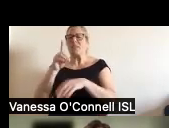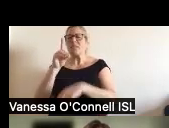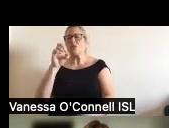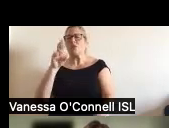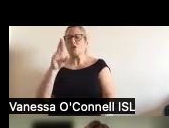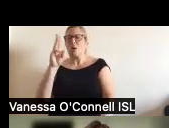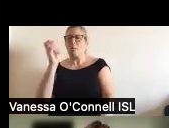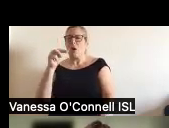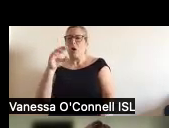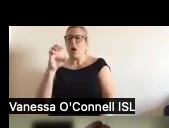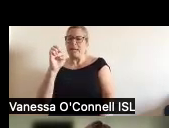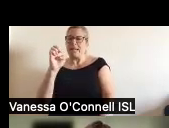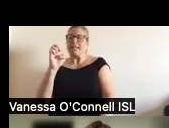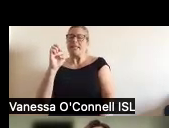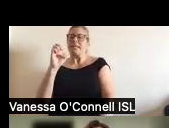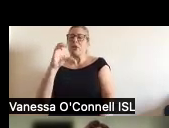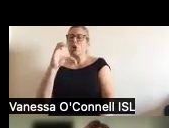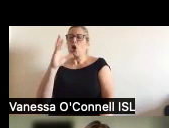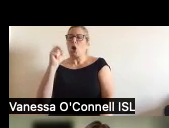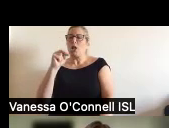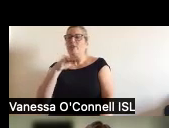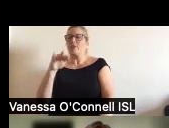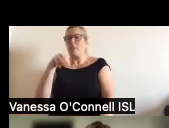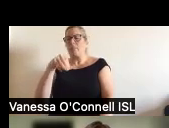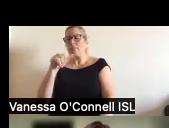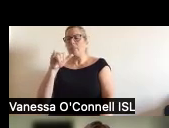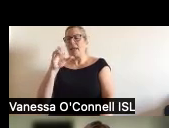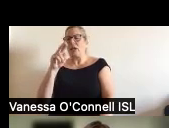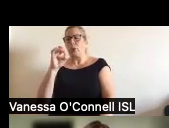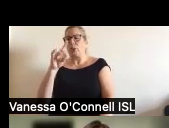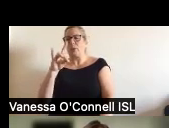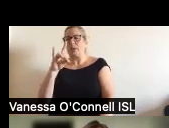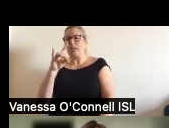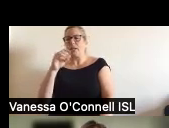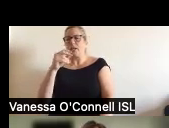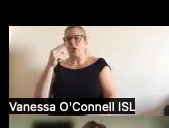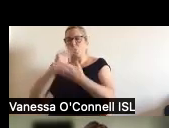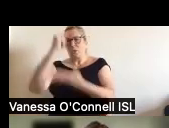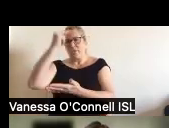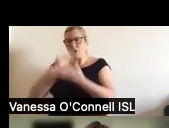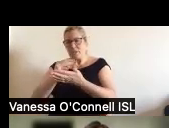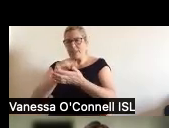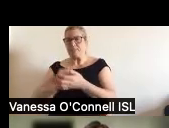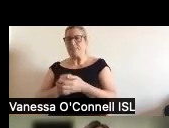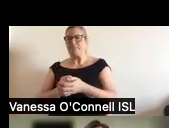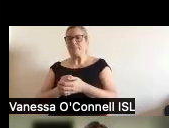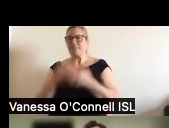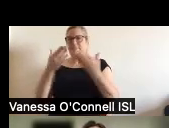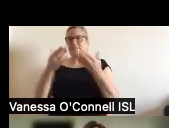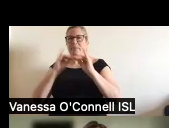Maynooth University. And their research aims to understand the factors that shape ethnic minority